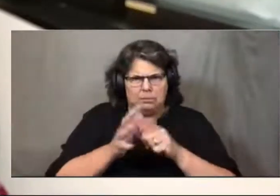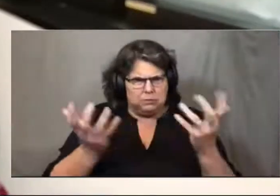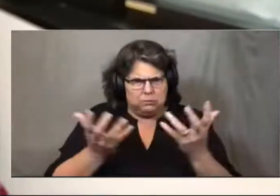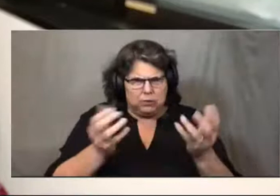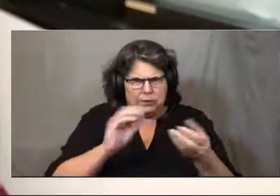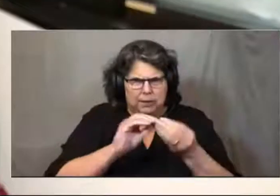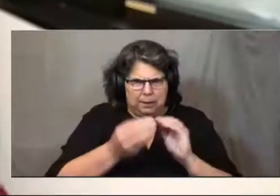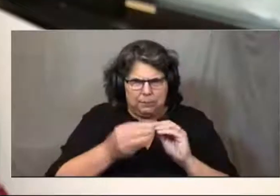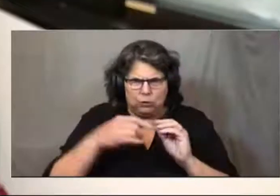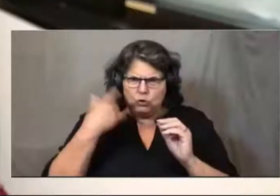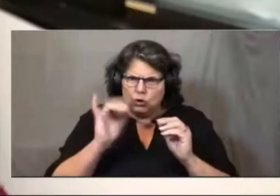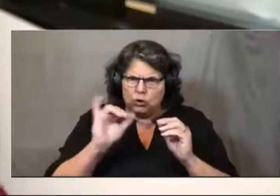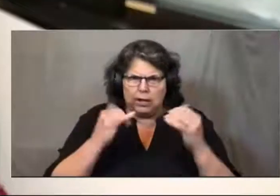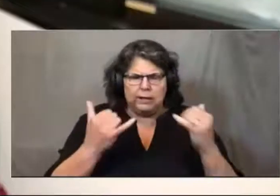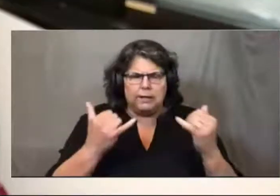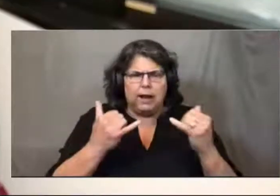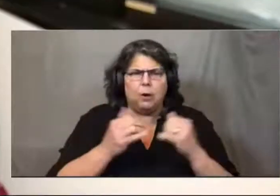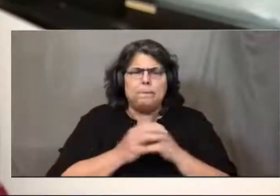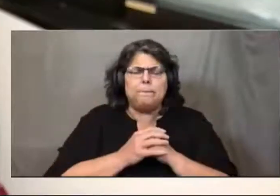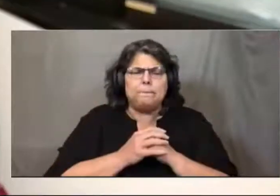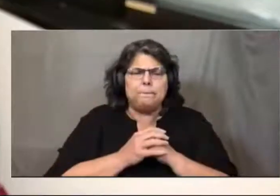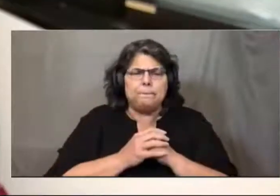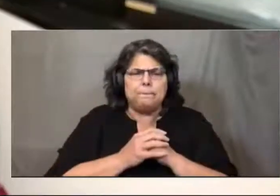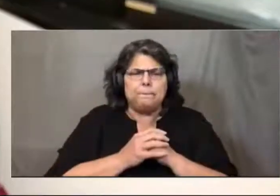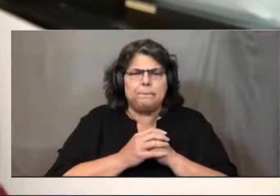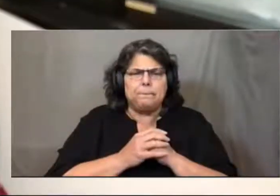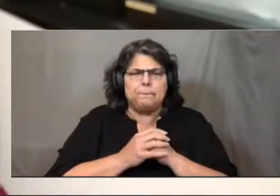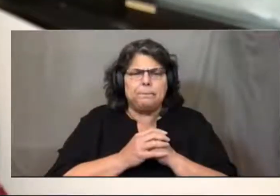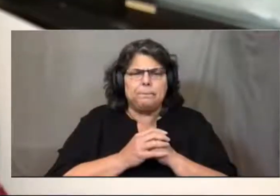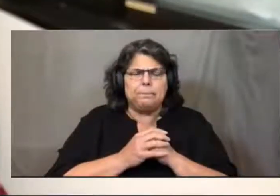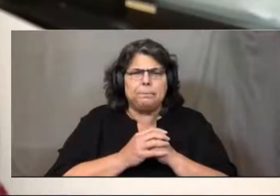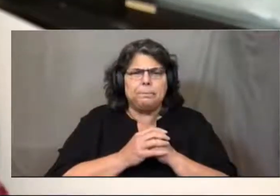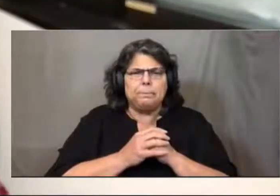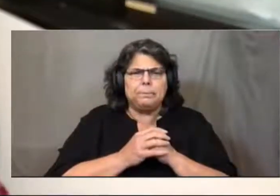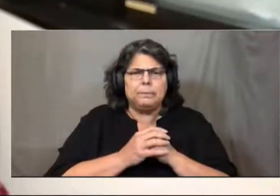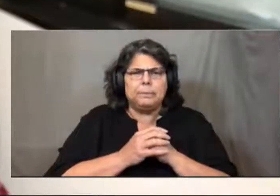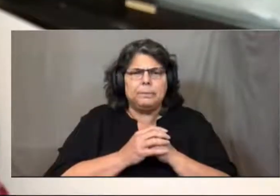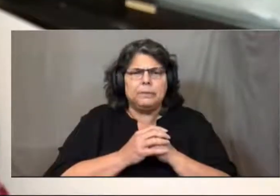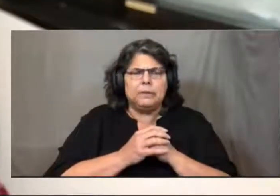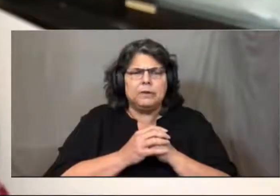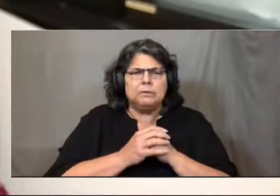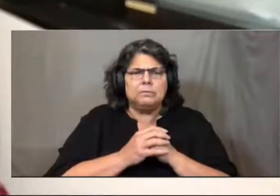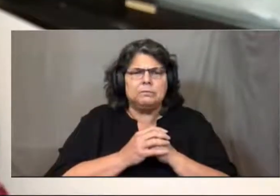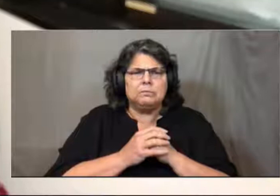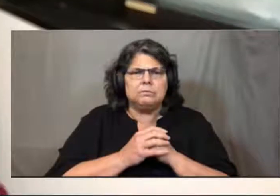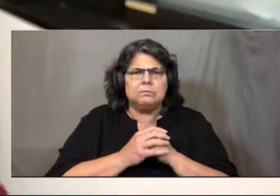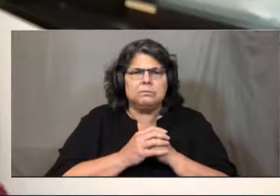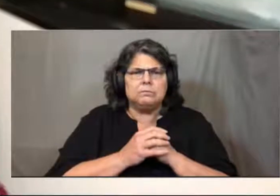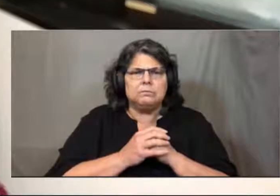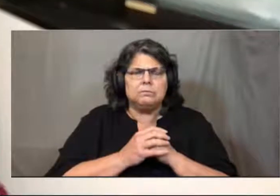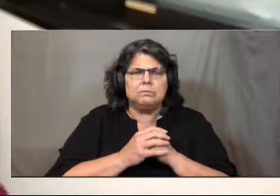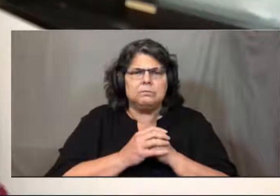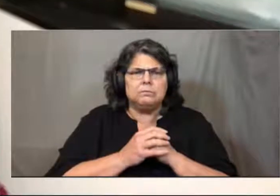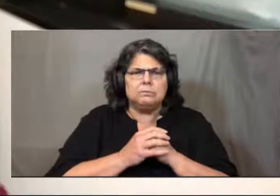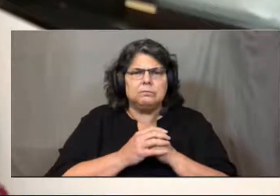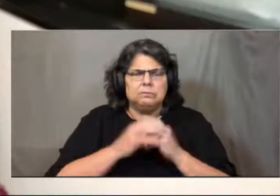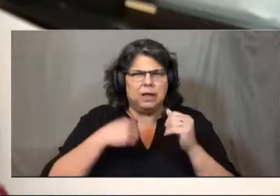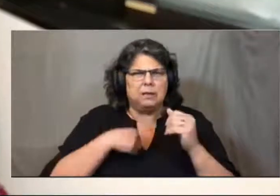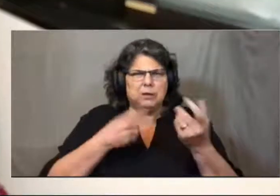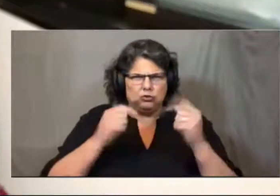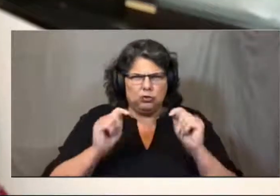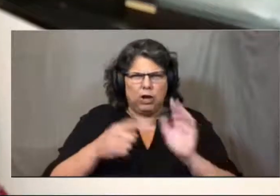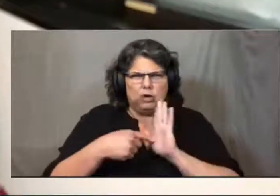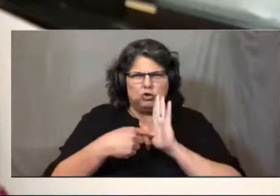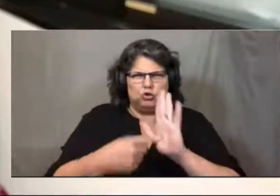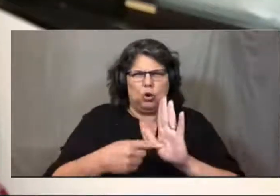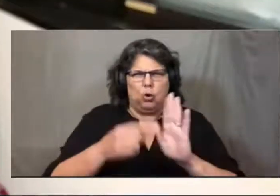I wanted to have this up and share the screen. Let me see if I can get this screen